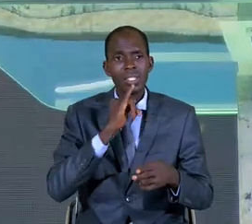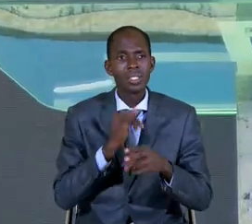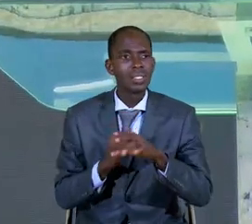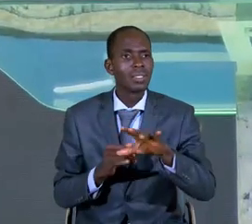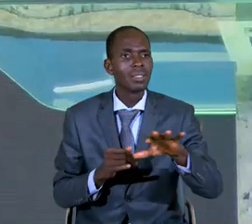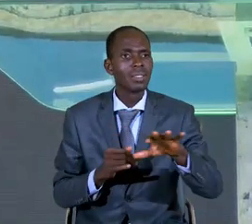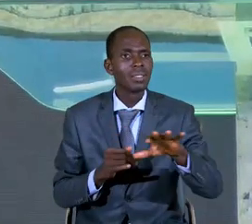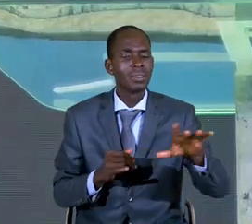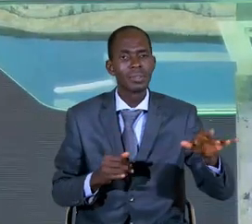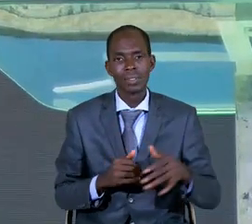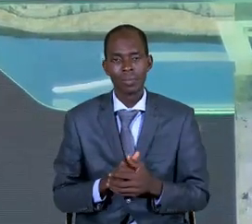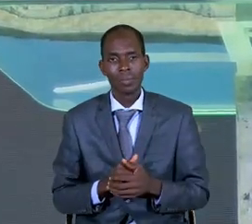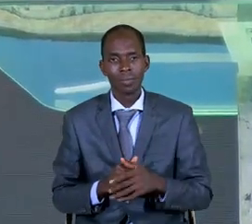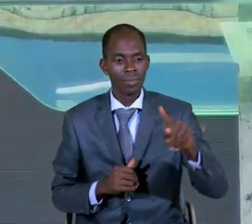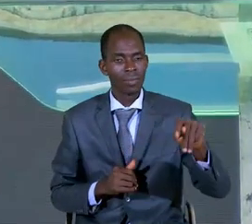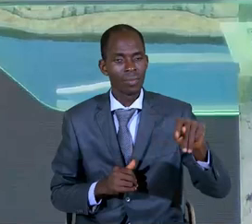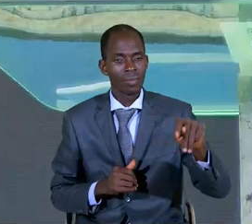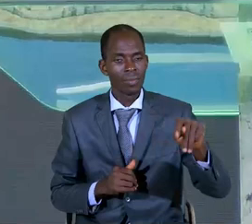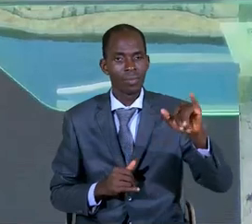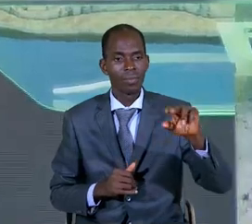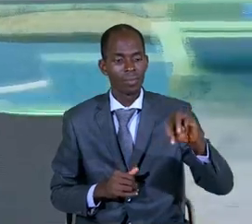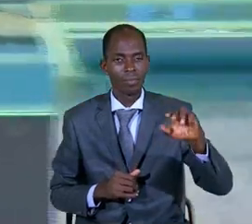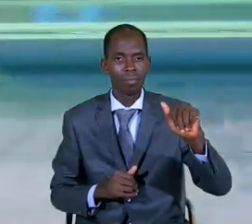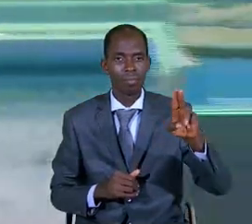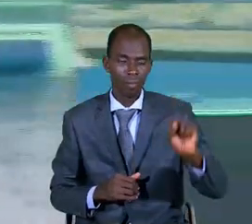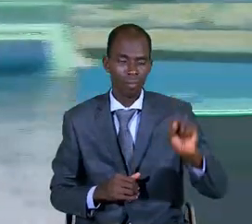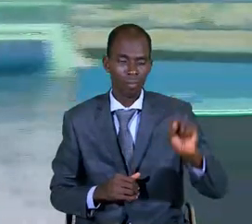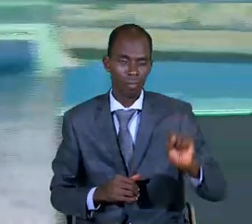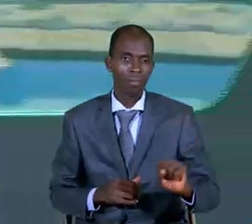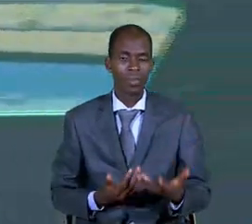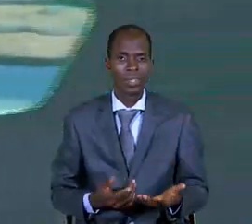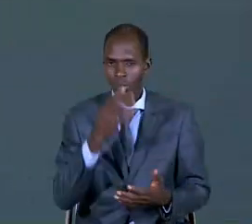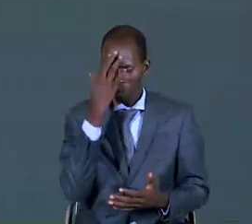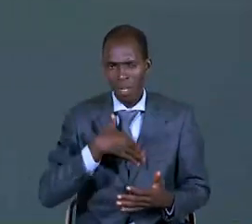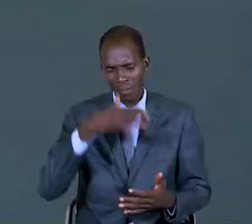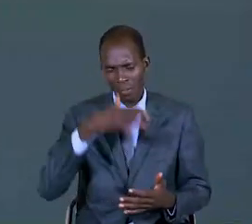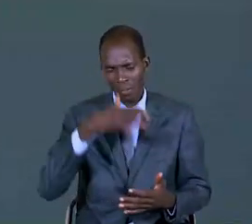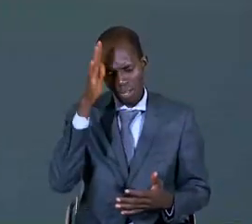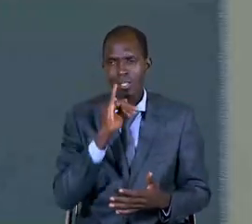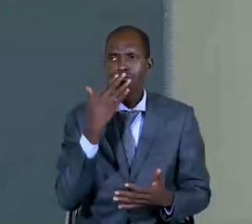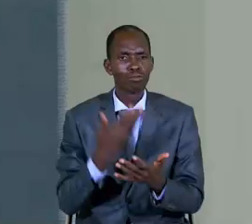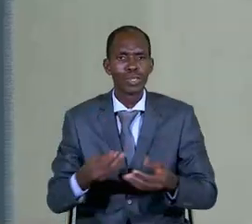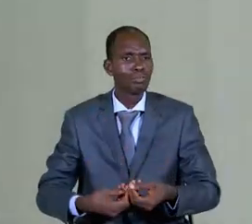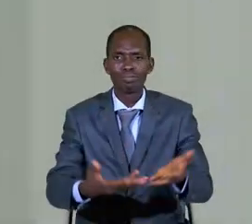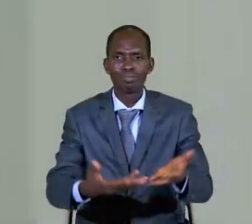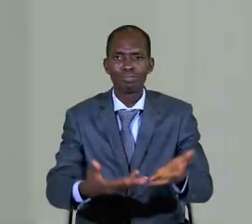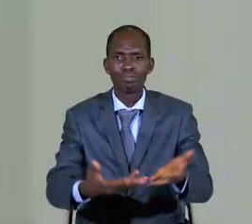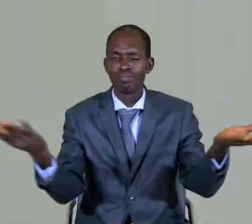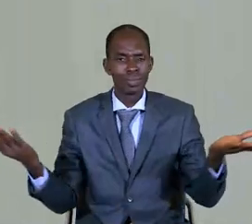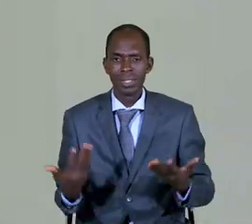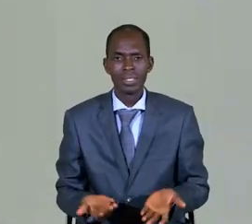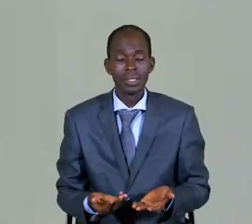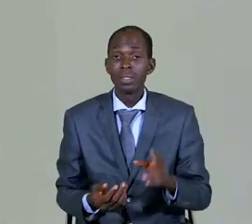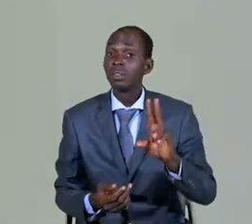Timaeus. And can I tell you about him? He's a philanthropist. Is this, is that? He said, no, there's